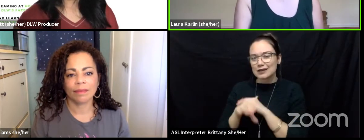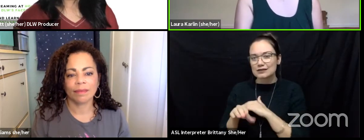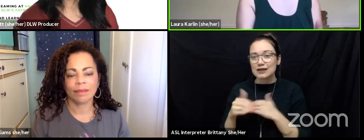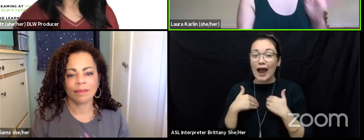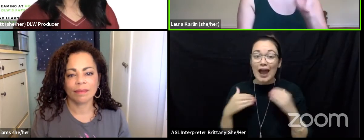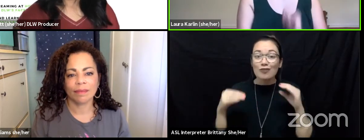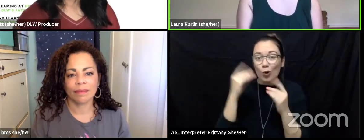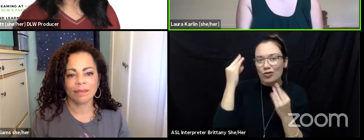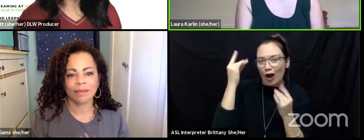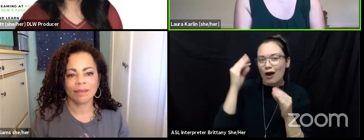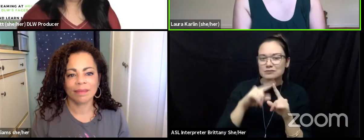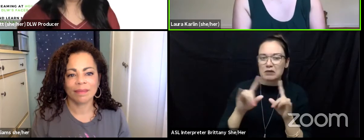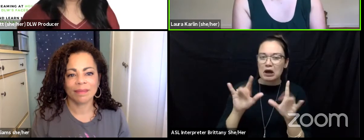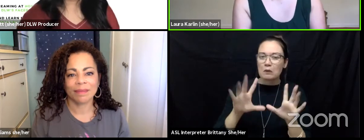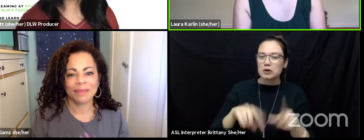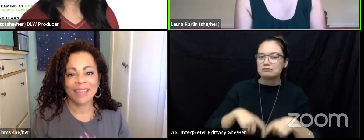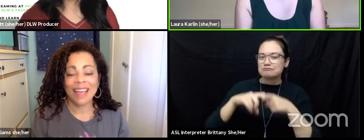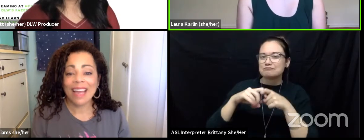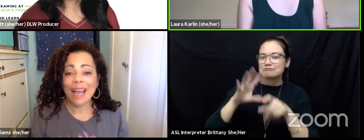thoughts, but I want Sabra to go.